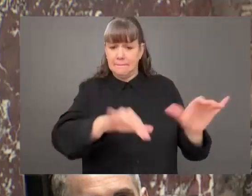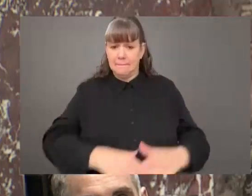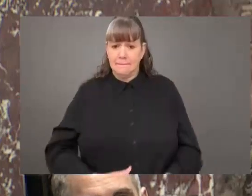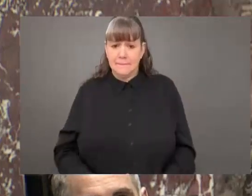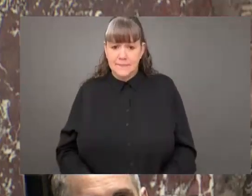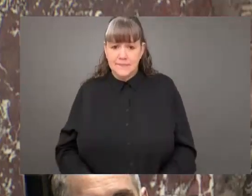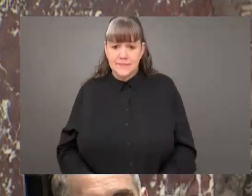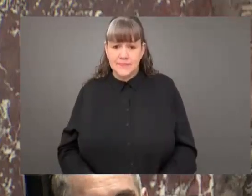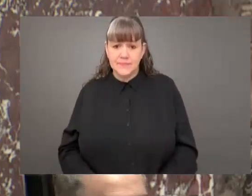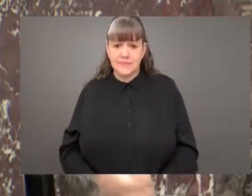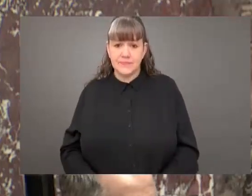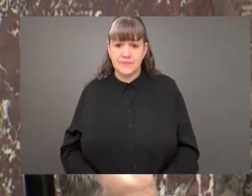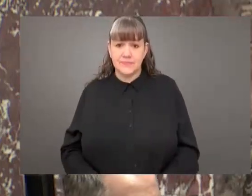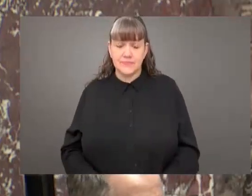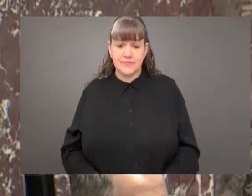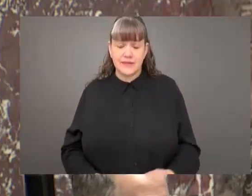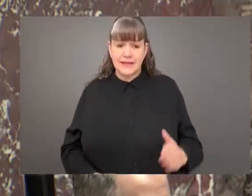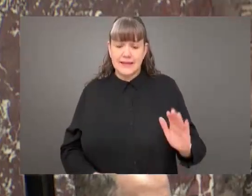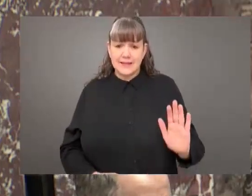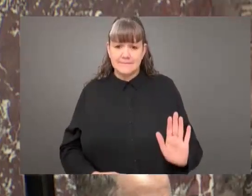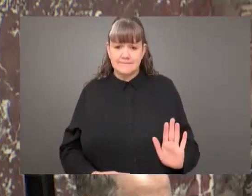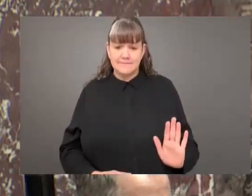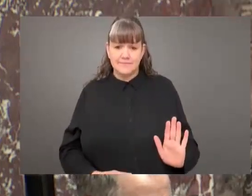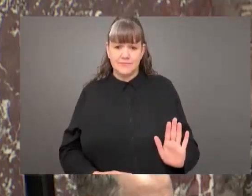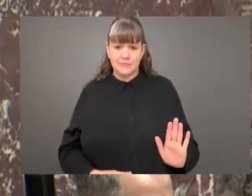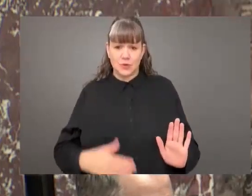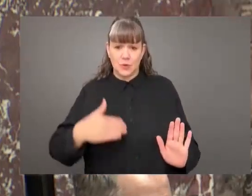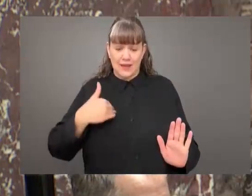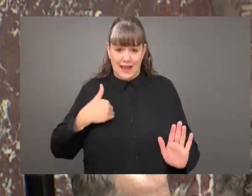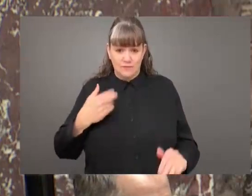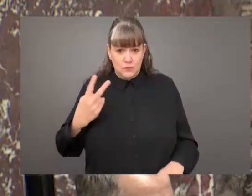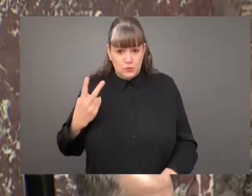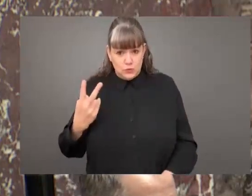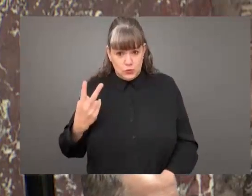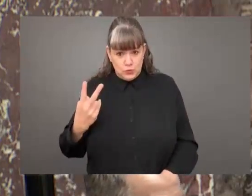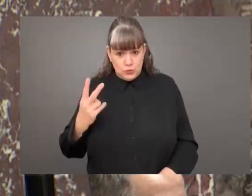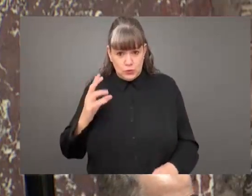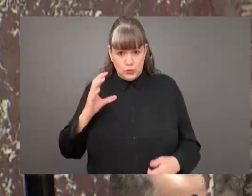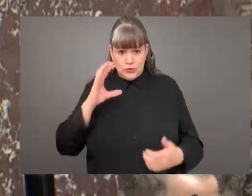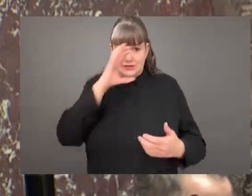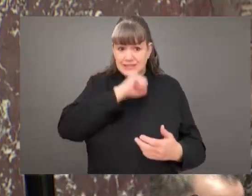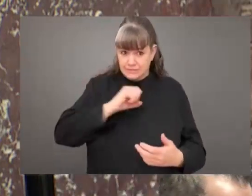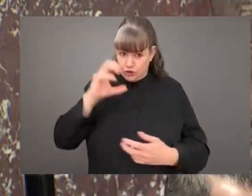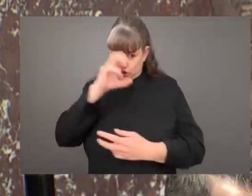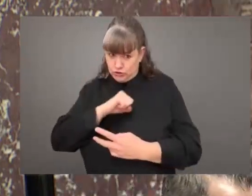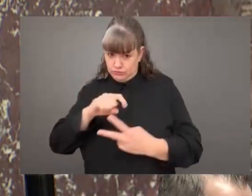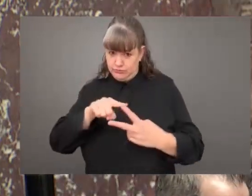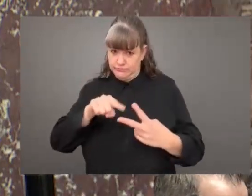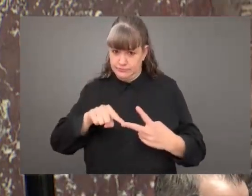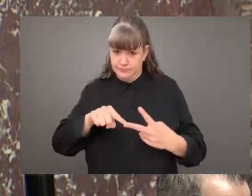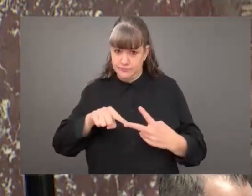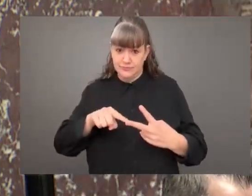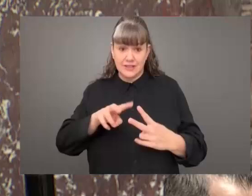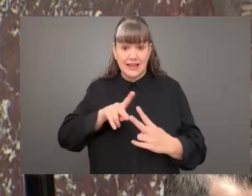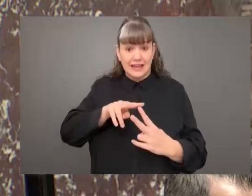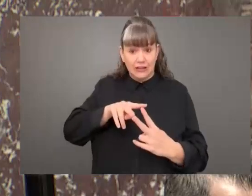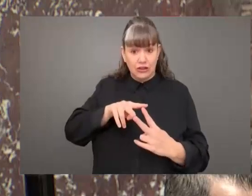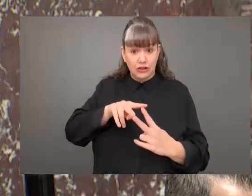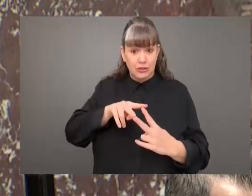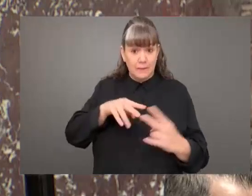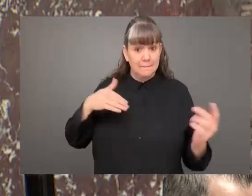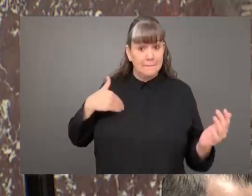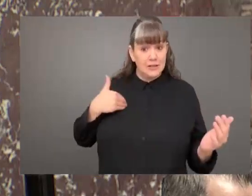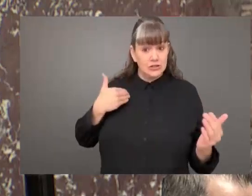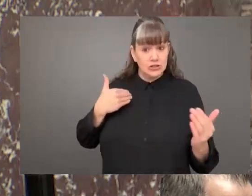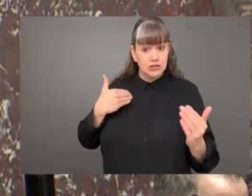Speaker, that leads us to two conclusions. Either this minister has chosen to mislead the House, or those ticket